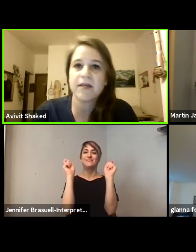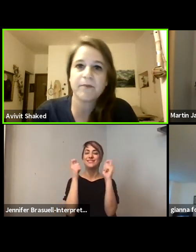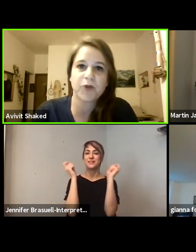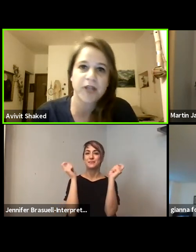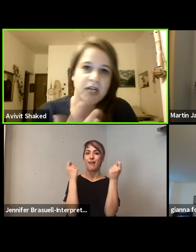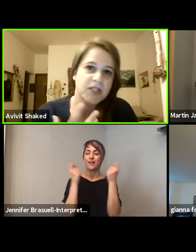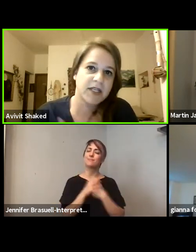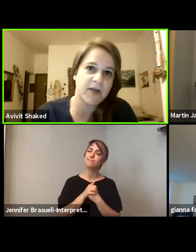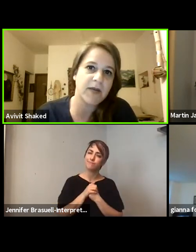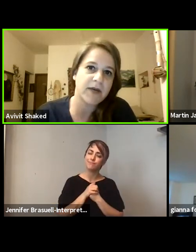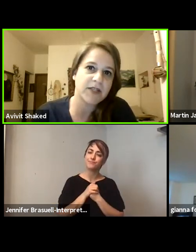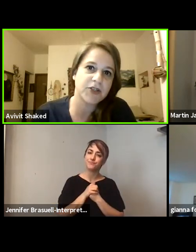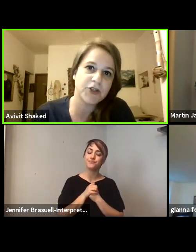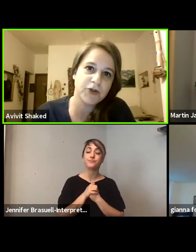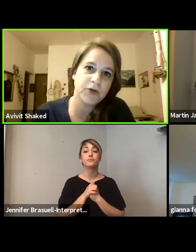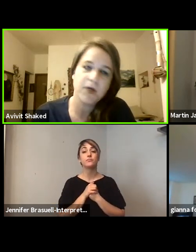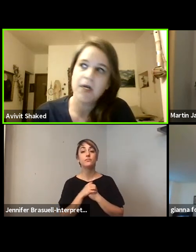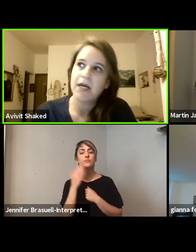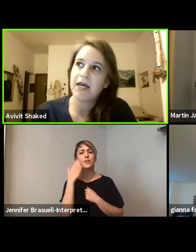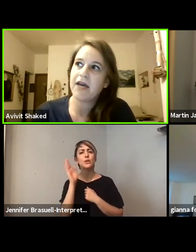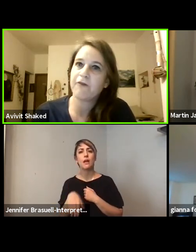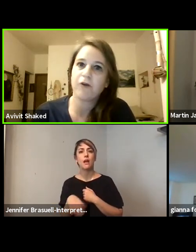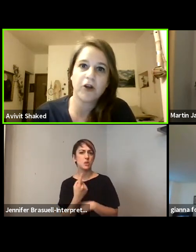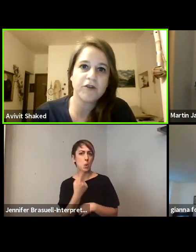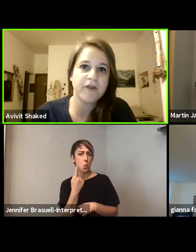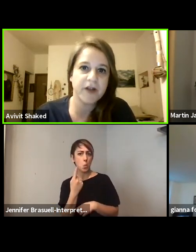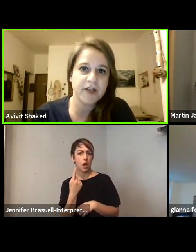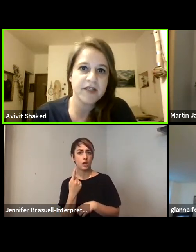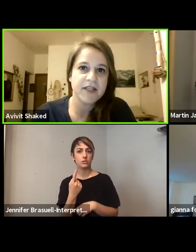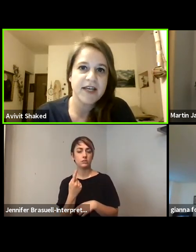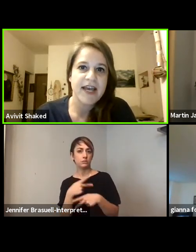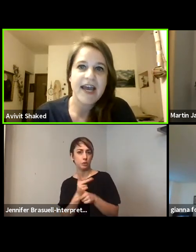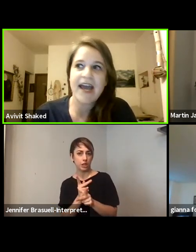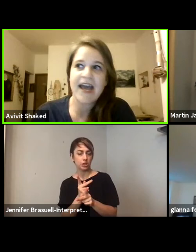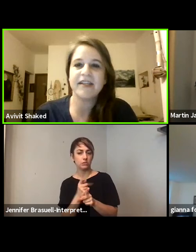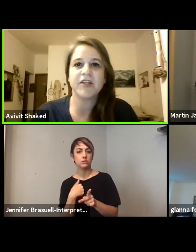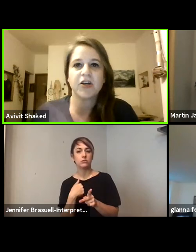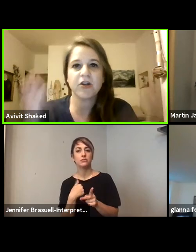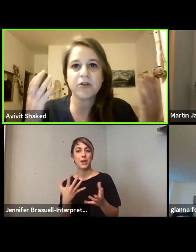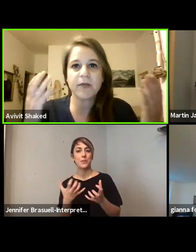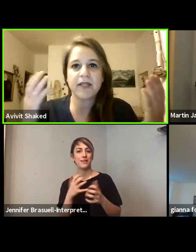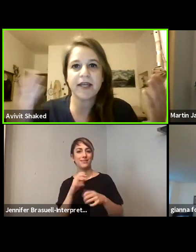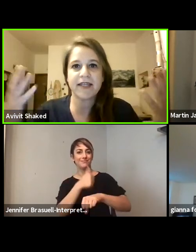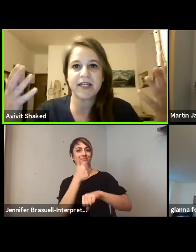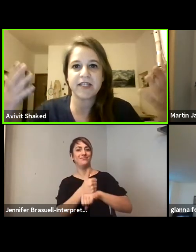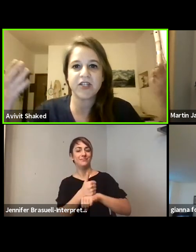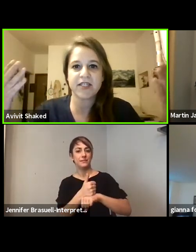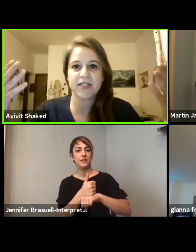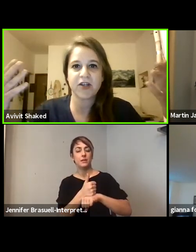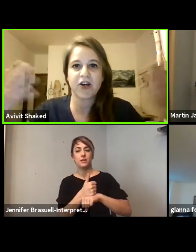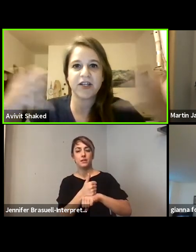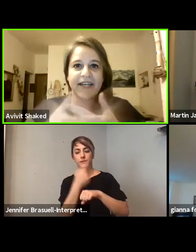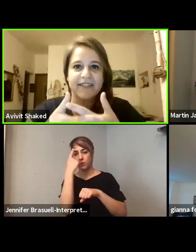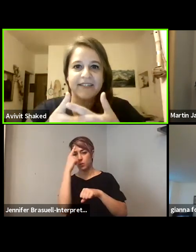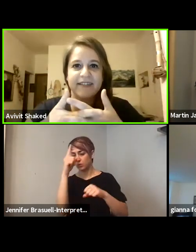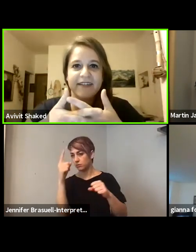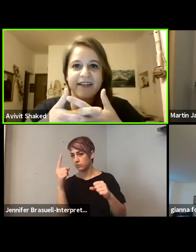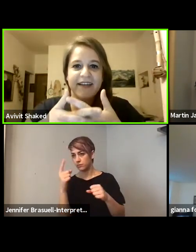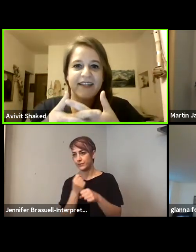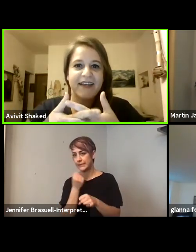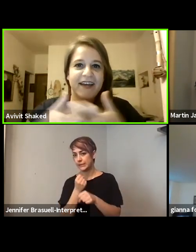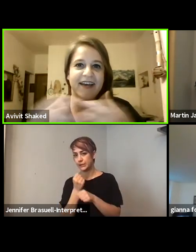and there was a production that I really wanted to do for a lot of years, And it occurred to me that, that it just